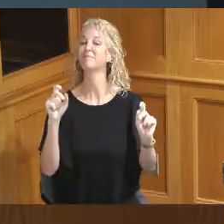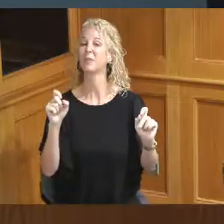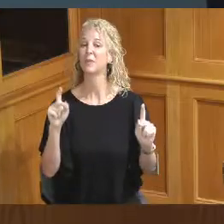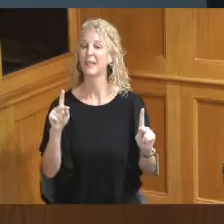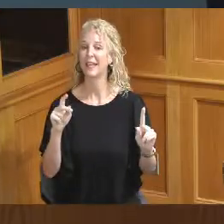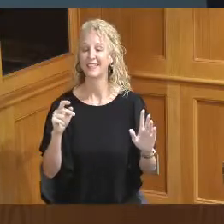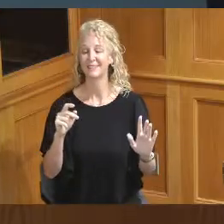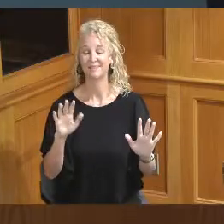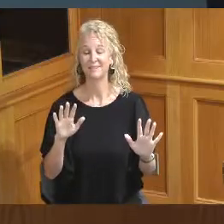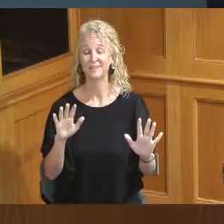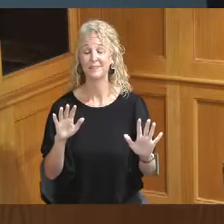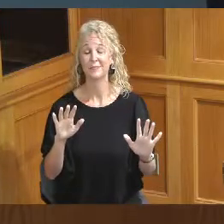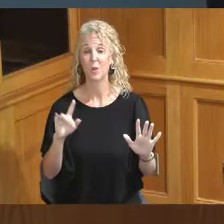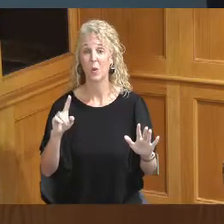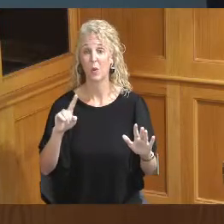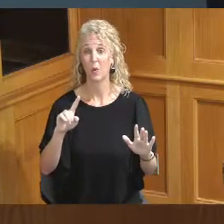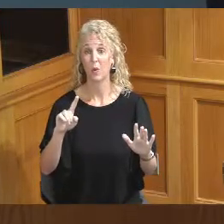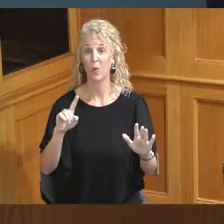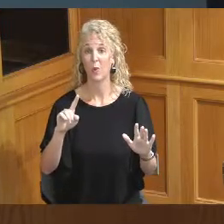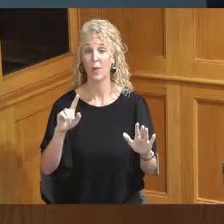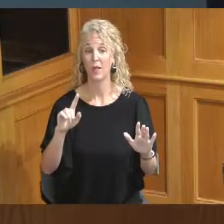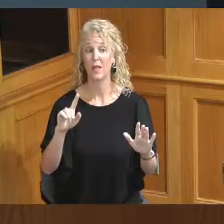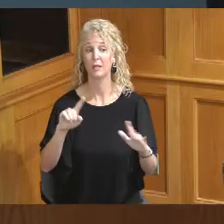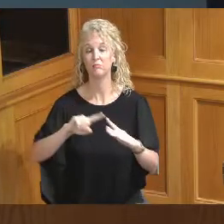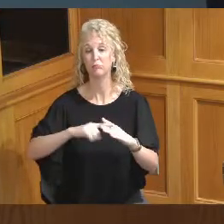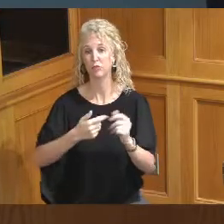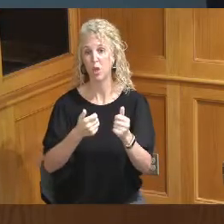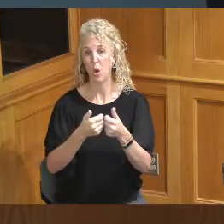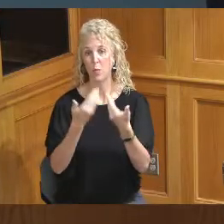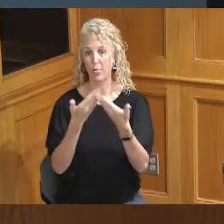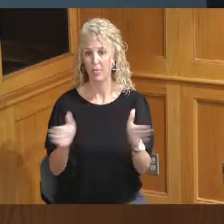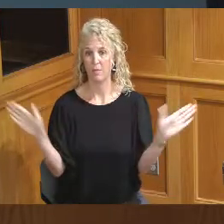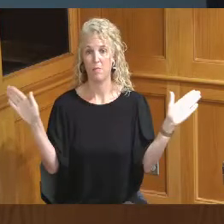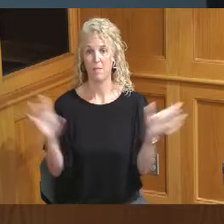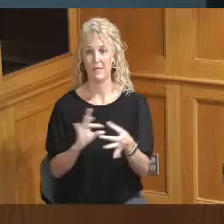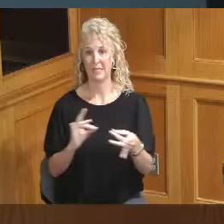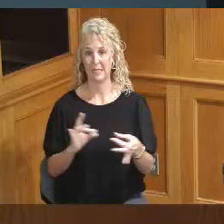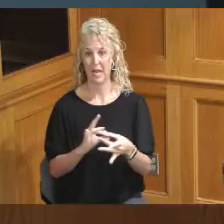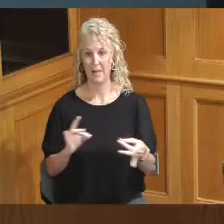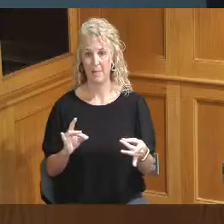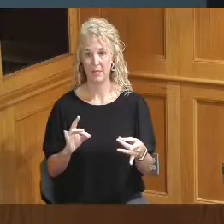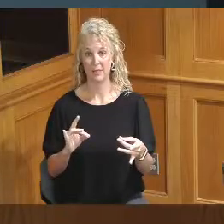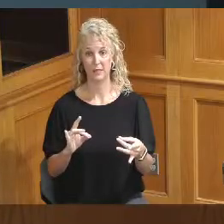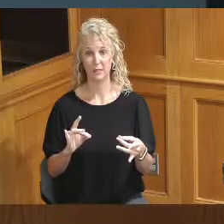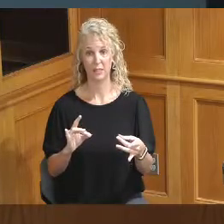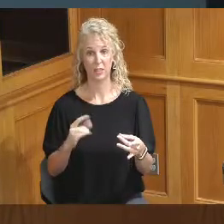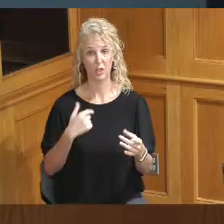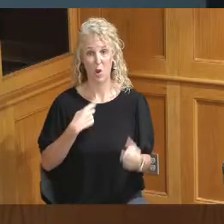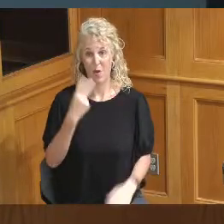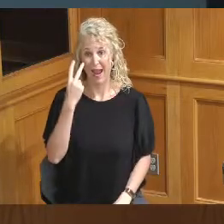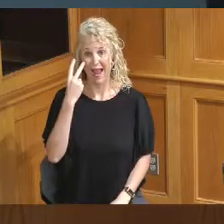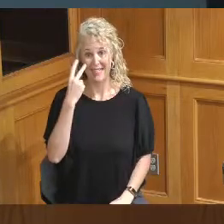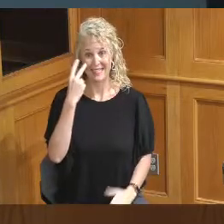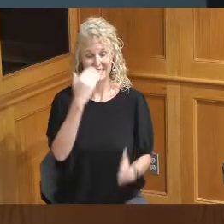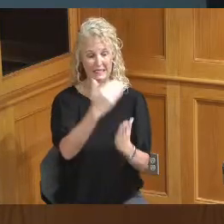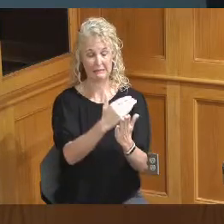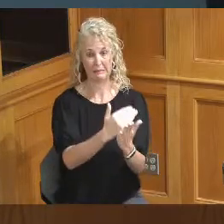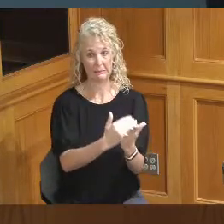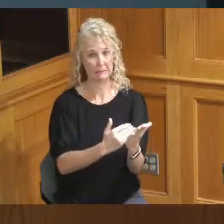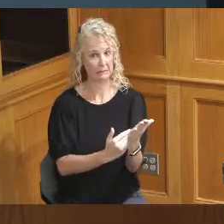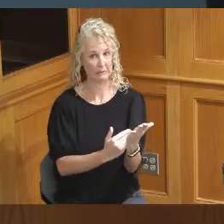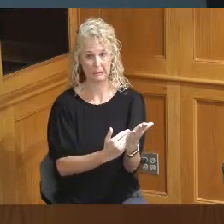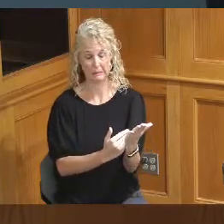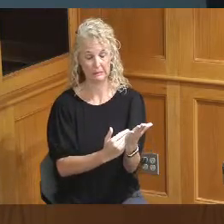Sorry about that. All right, so we're going to get to the speakers' cards first. So I'm going to take these in the order that they were received.